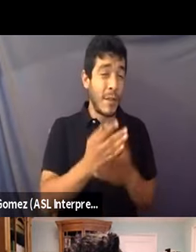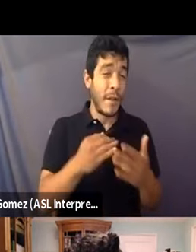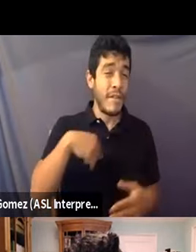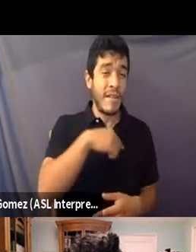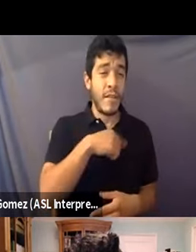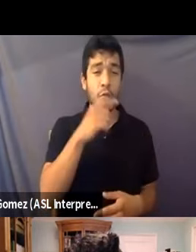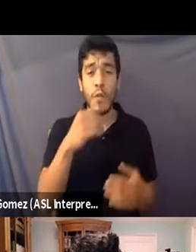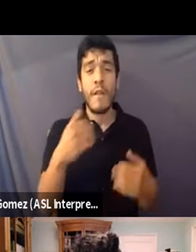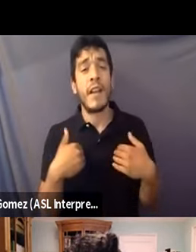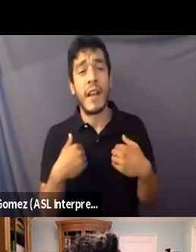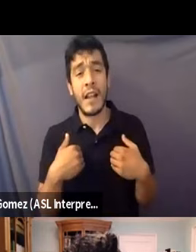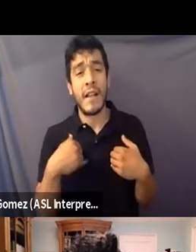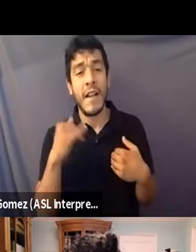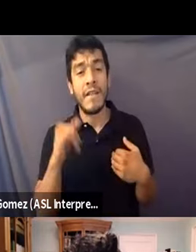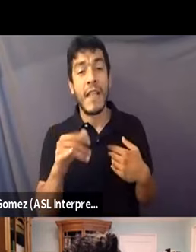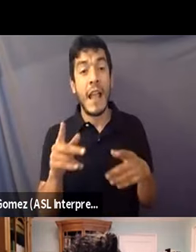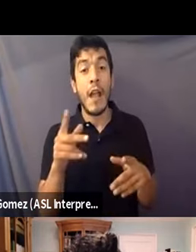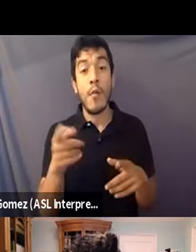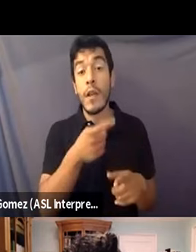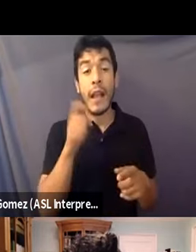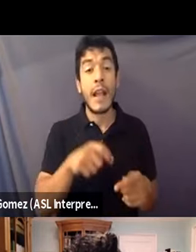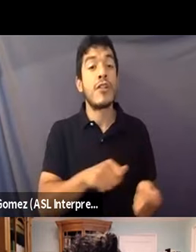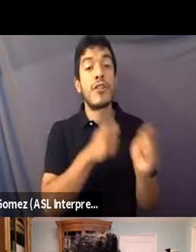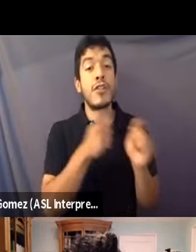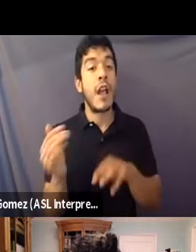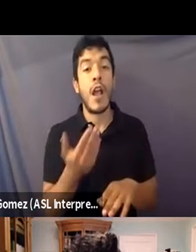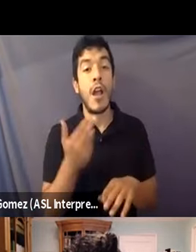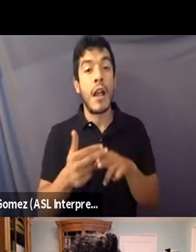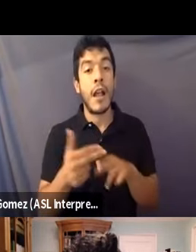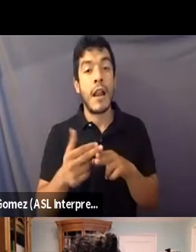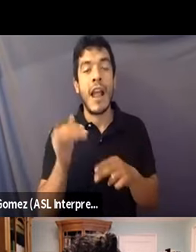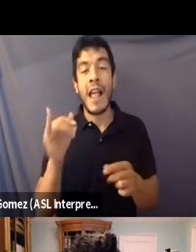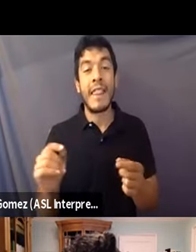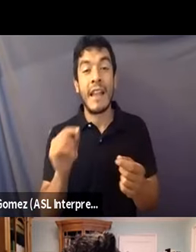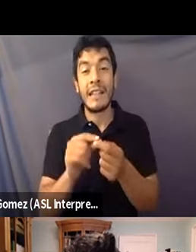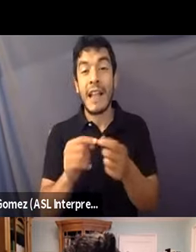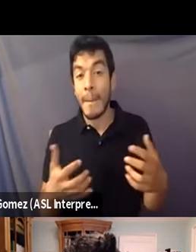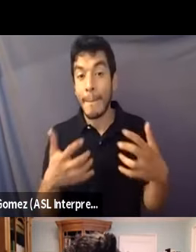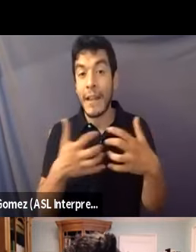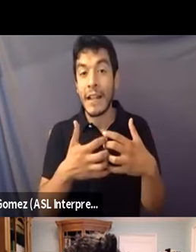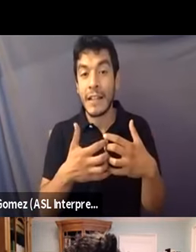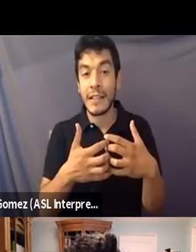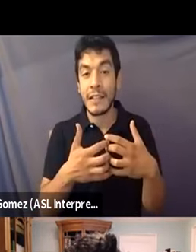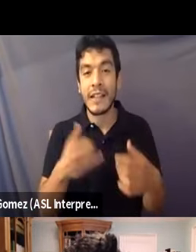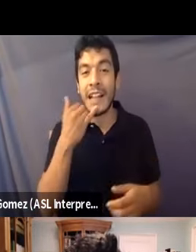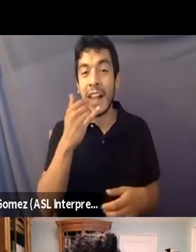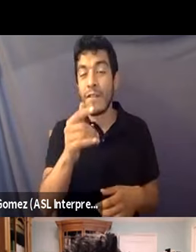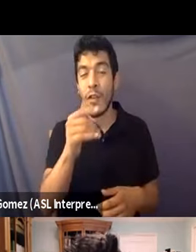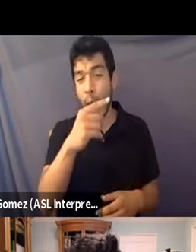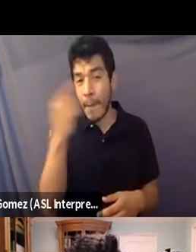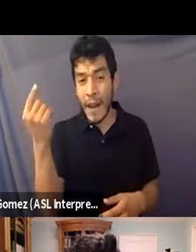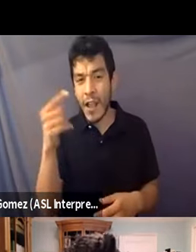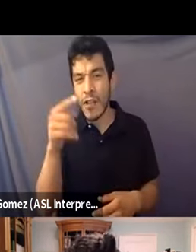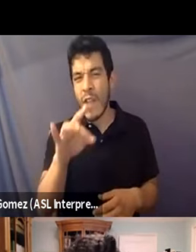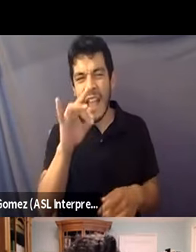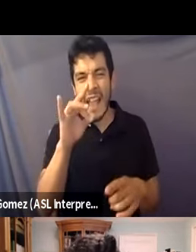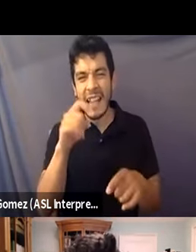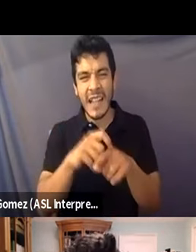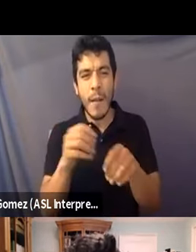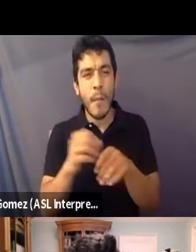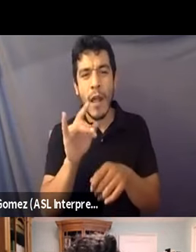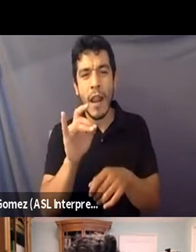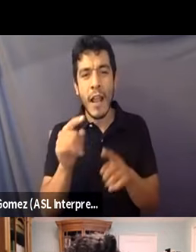had the occasion to change our names, right? That exact match. If you are African American, you're eight times more likely to be purged from